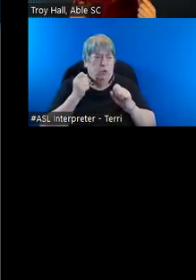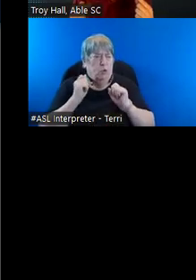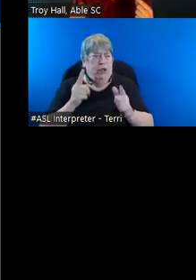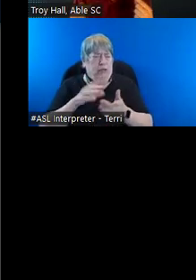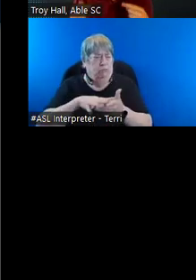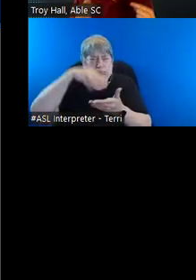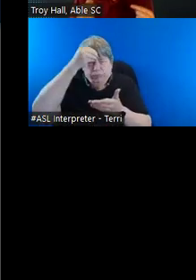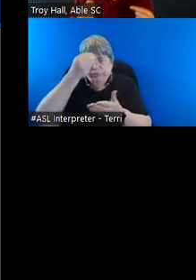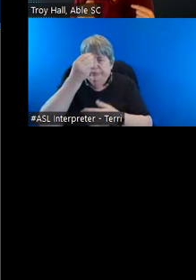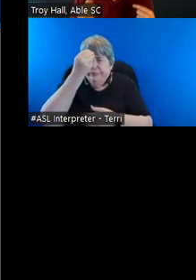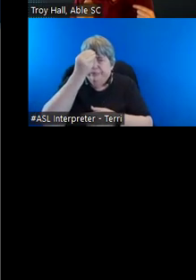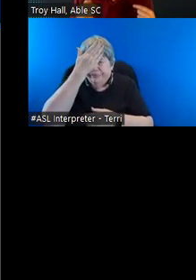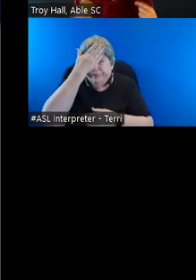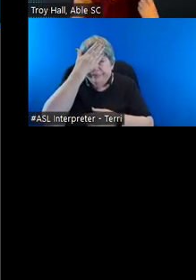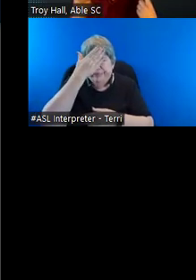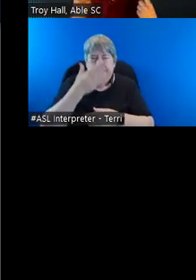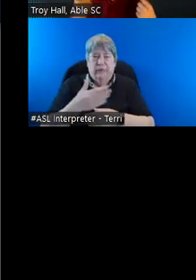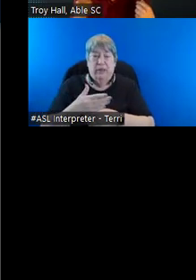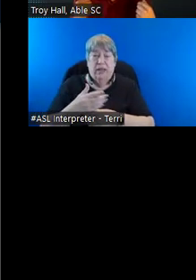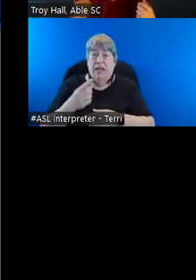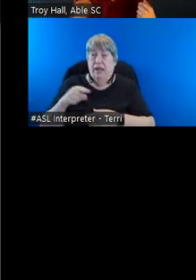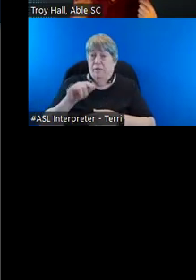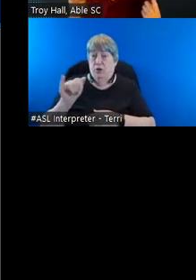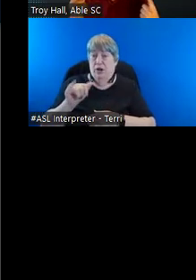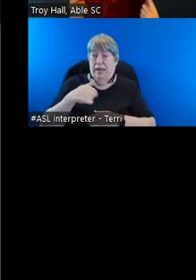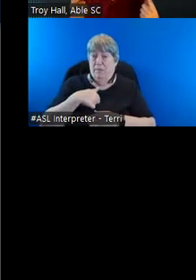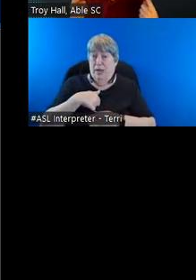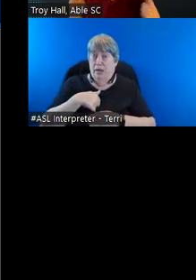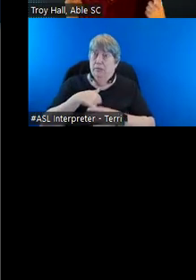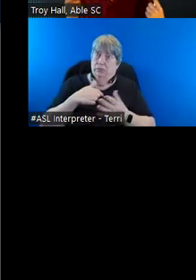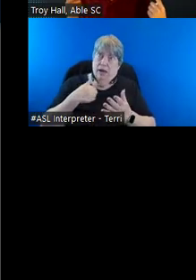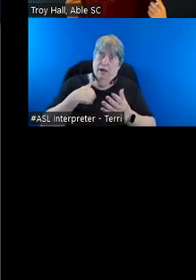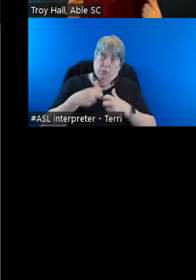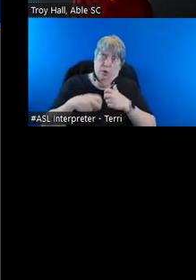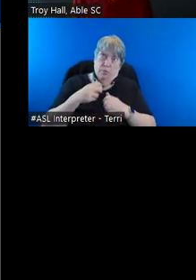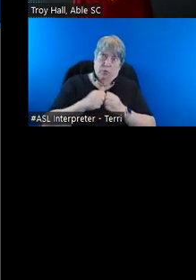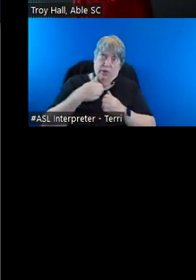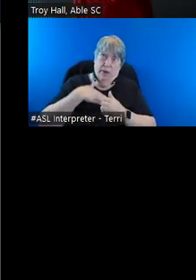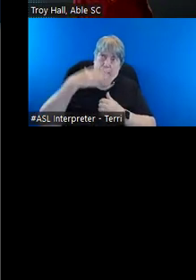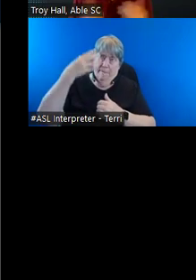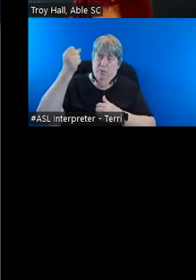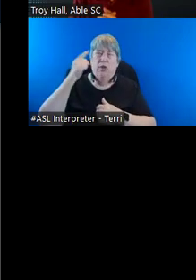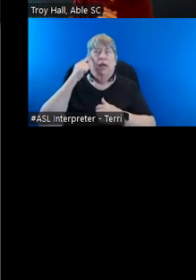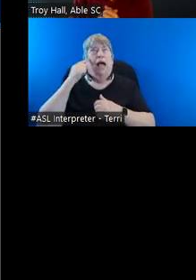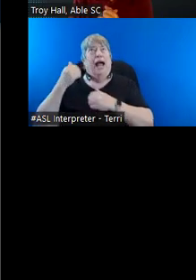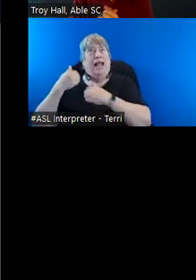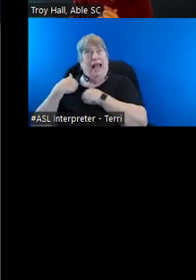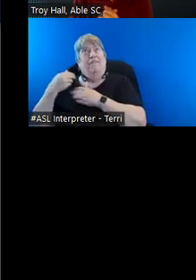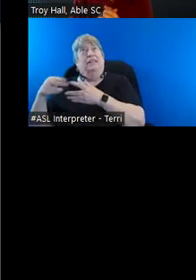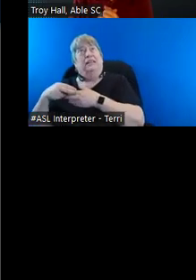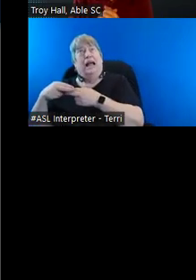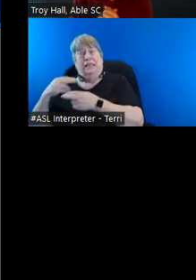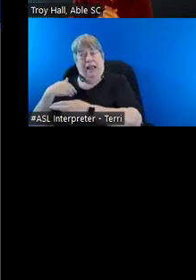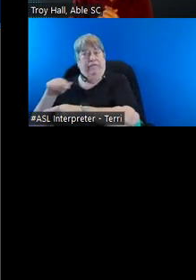slides. Also, if you're like Troy, related to the memory thing, you're going to think, oh, I have these slides, I've got it all down,